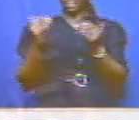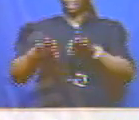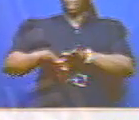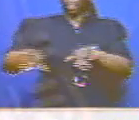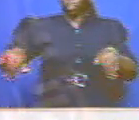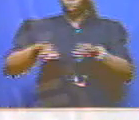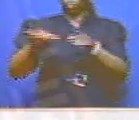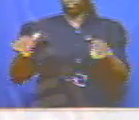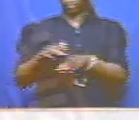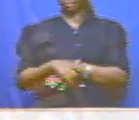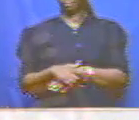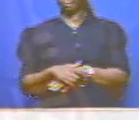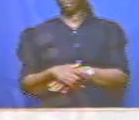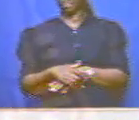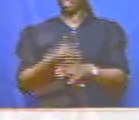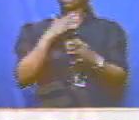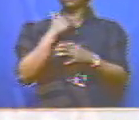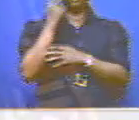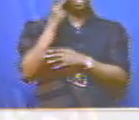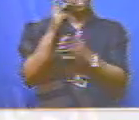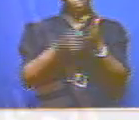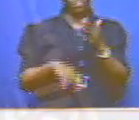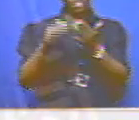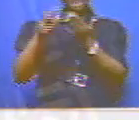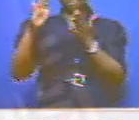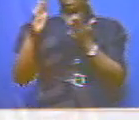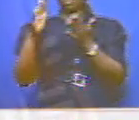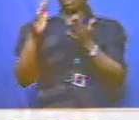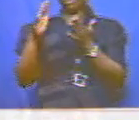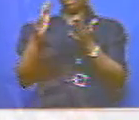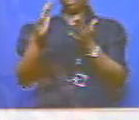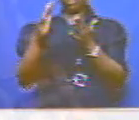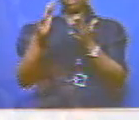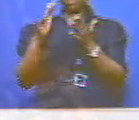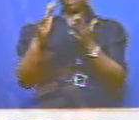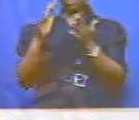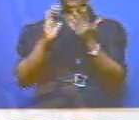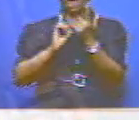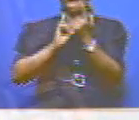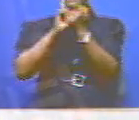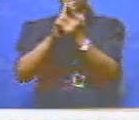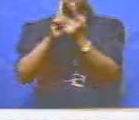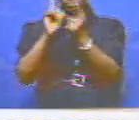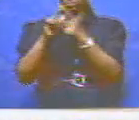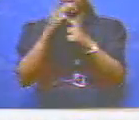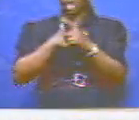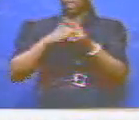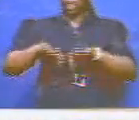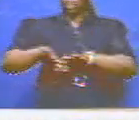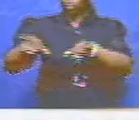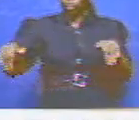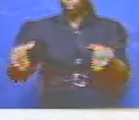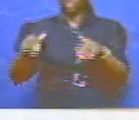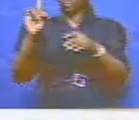events. What we need to see is to have a more pragmatic approach to our swimming. One of the